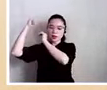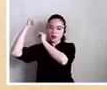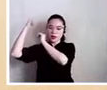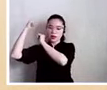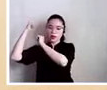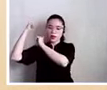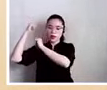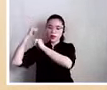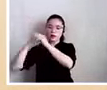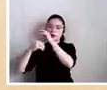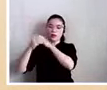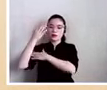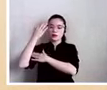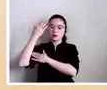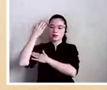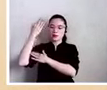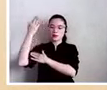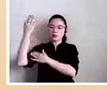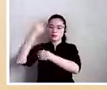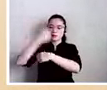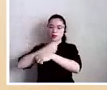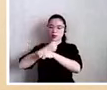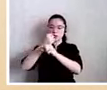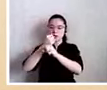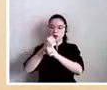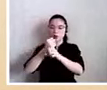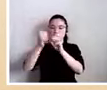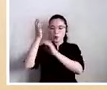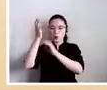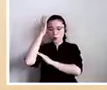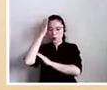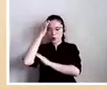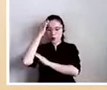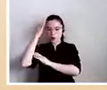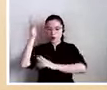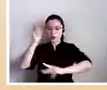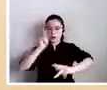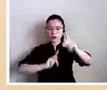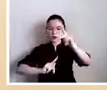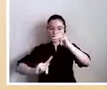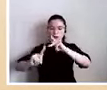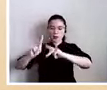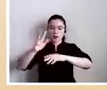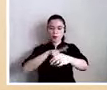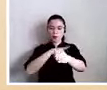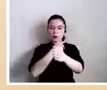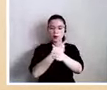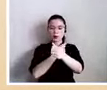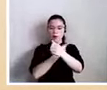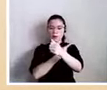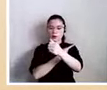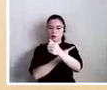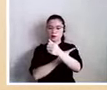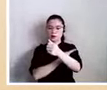covenant. He has made known to His people the work of